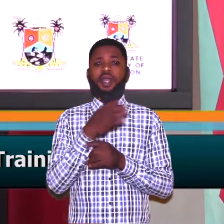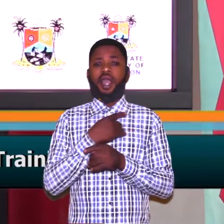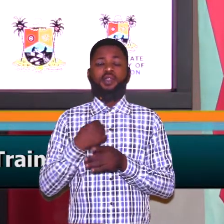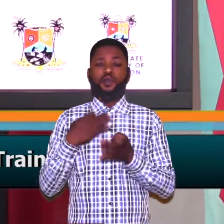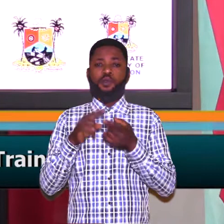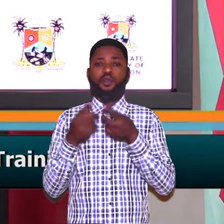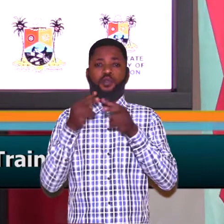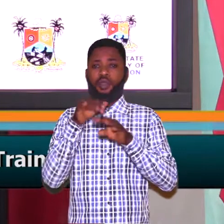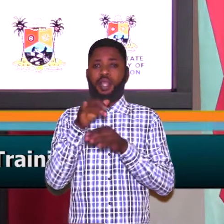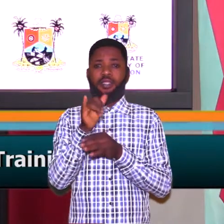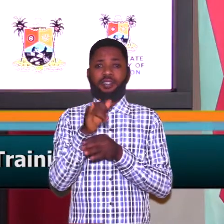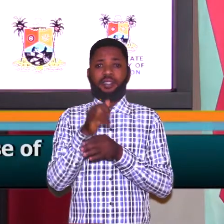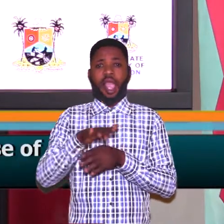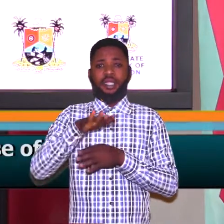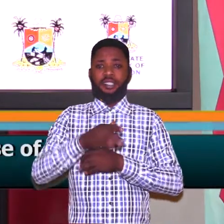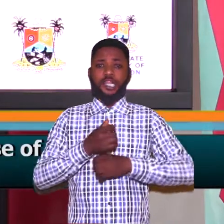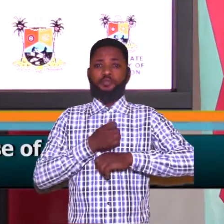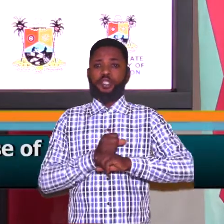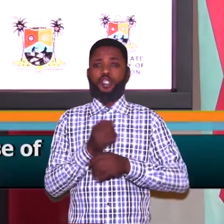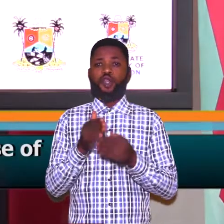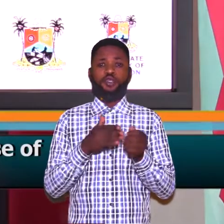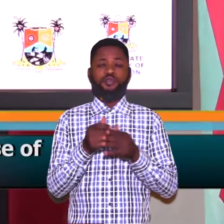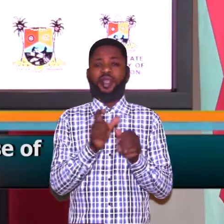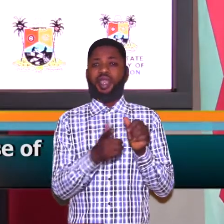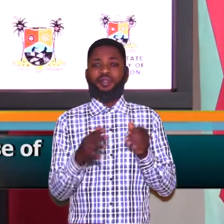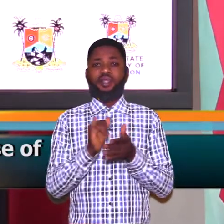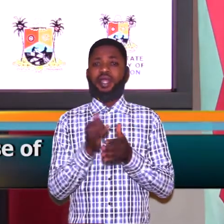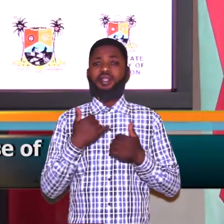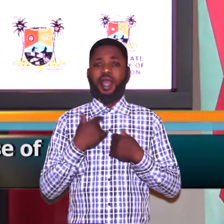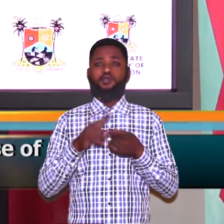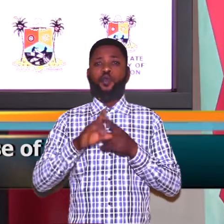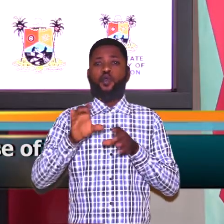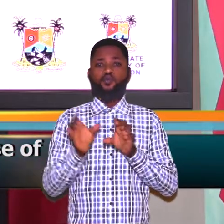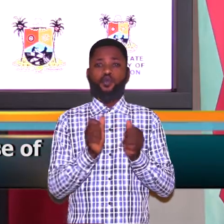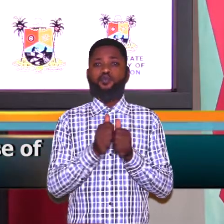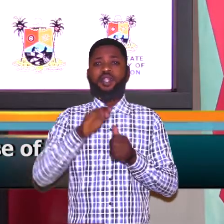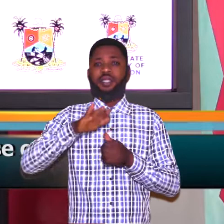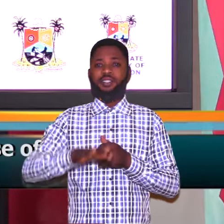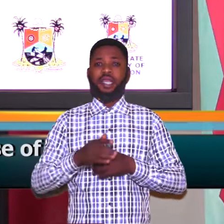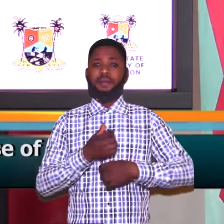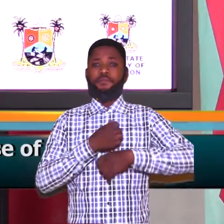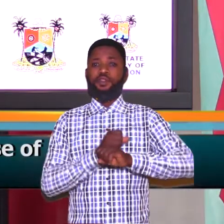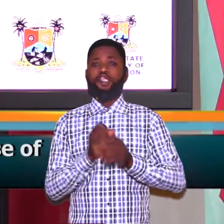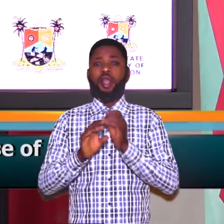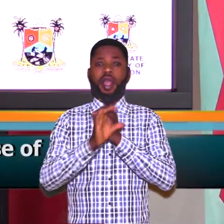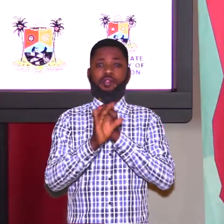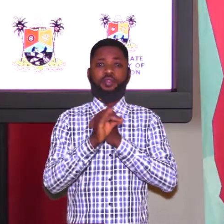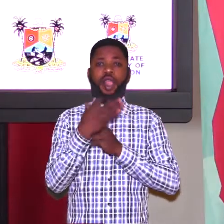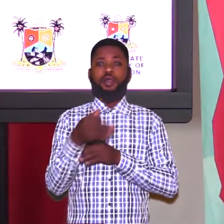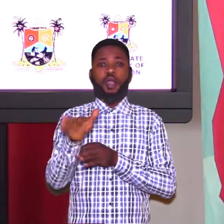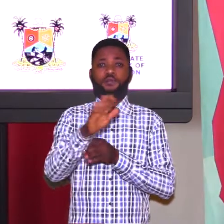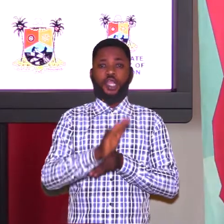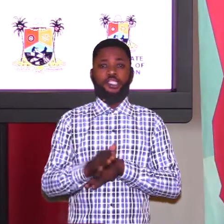And we'll be looking at, yes, child protection issues. Everything that has to do with child protection and advocacy